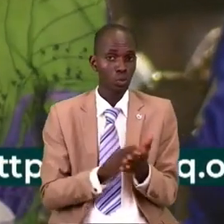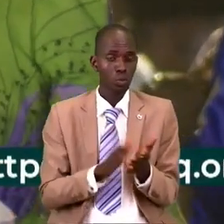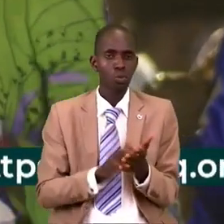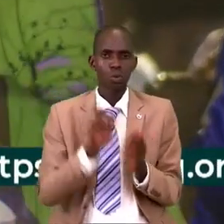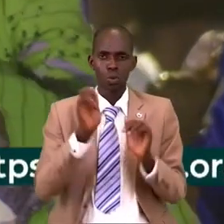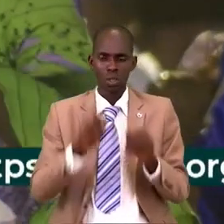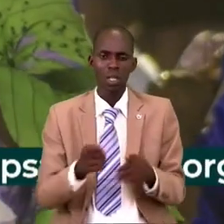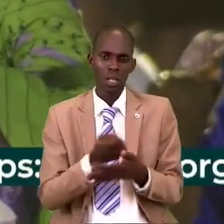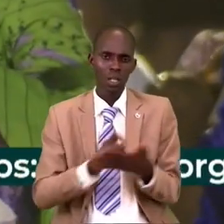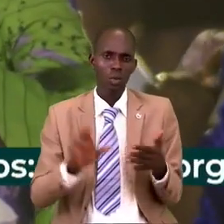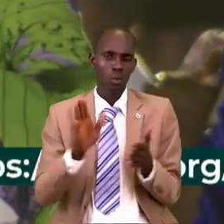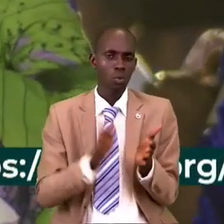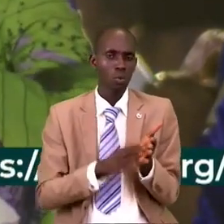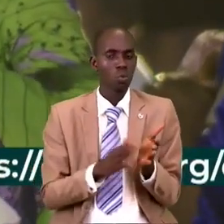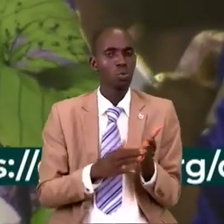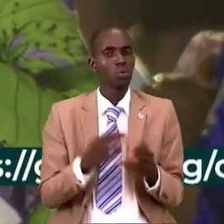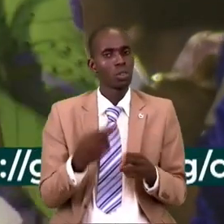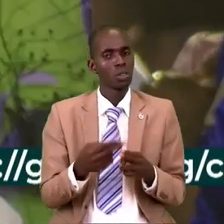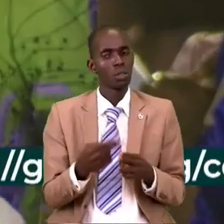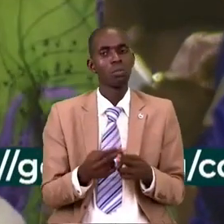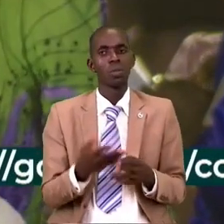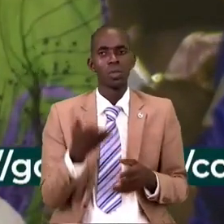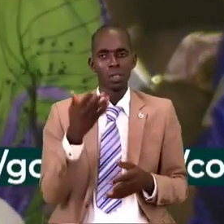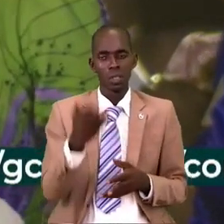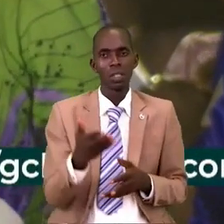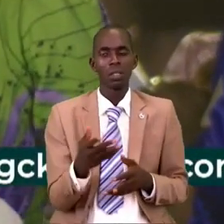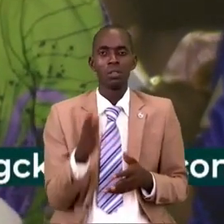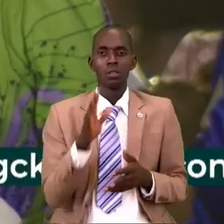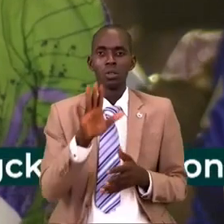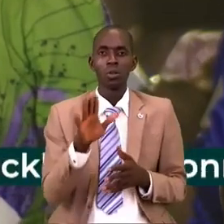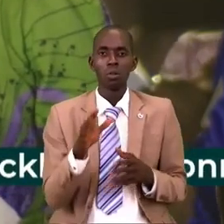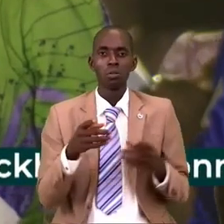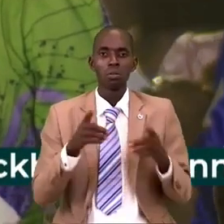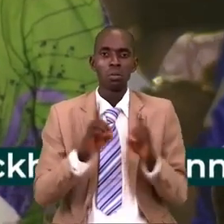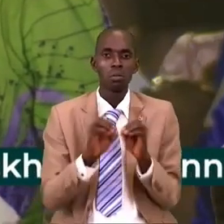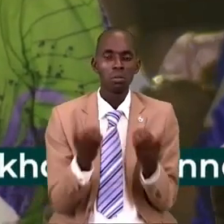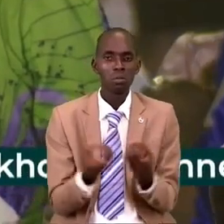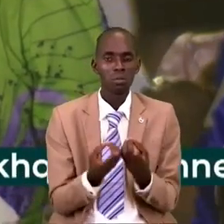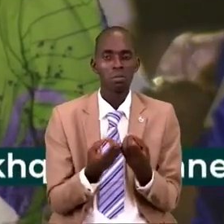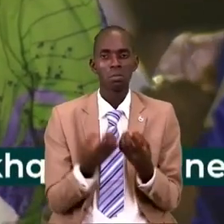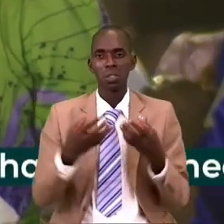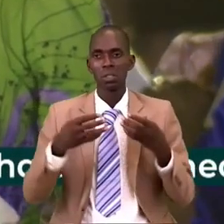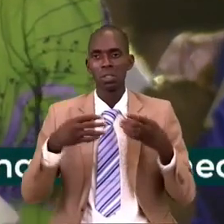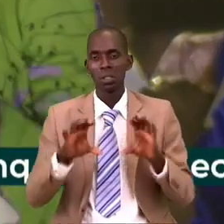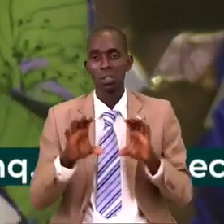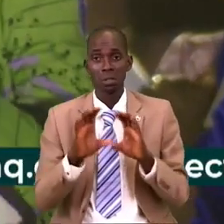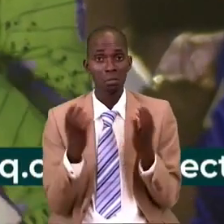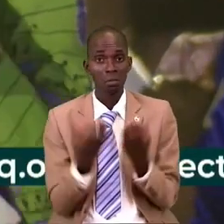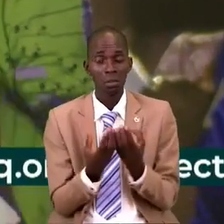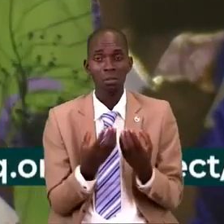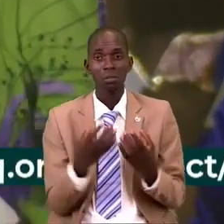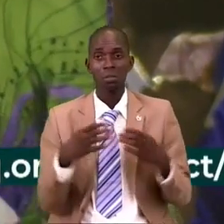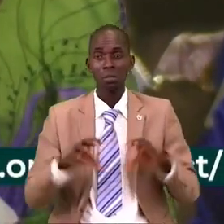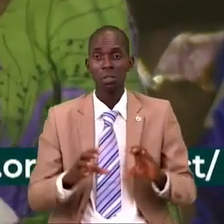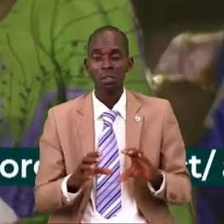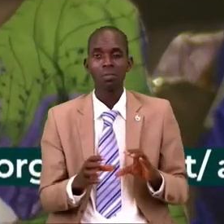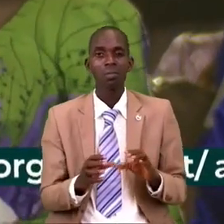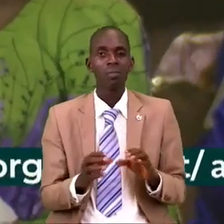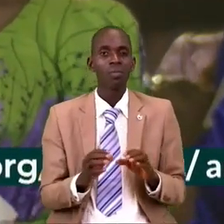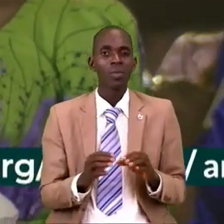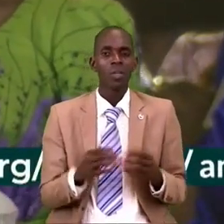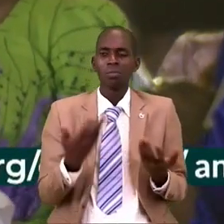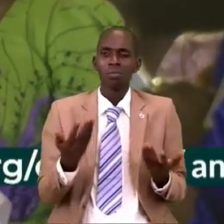God has released his mercy of salvation, mercy of restoration. He has